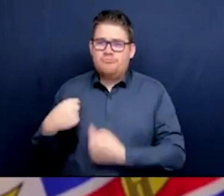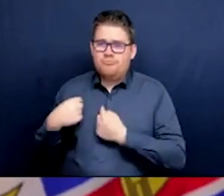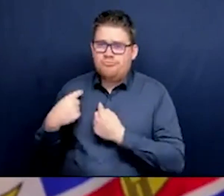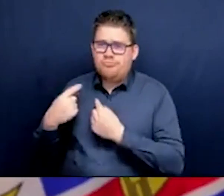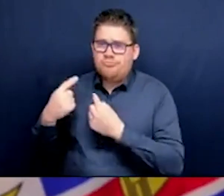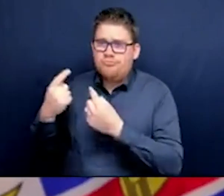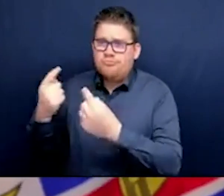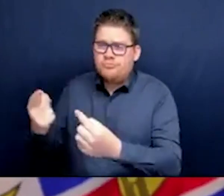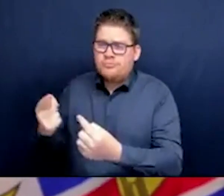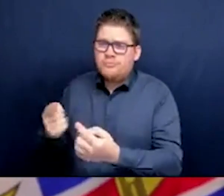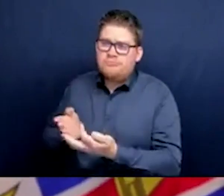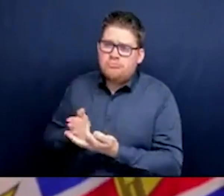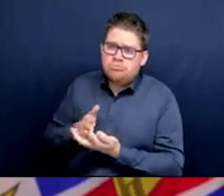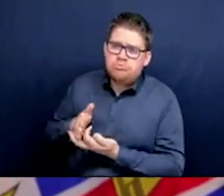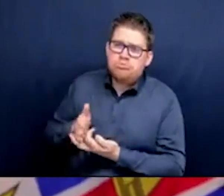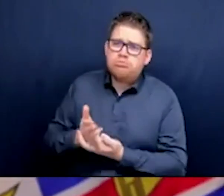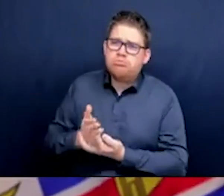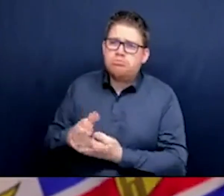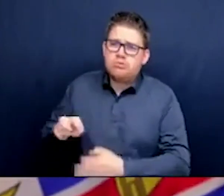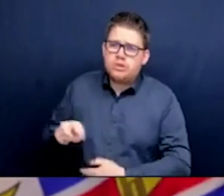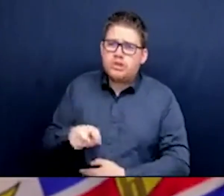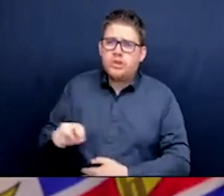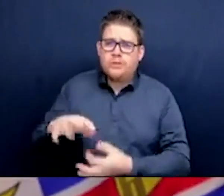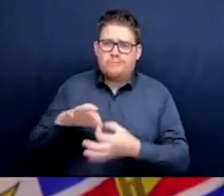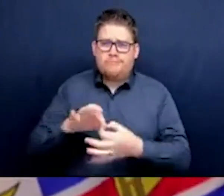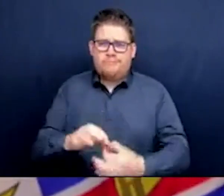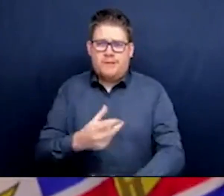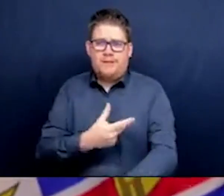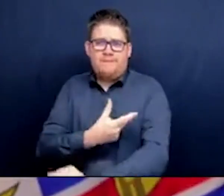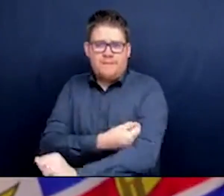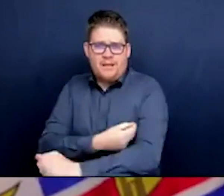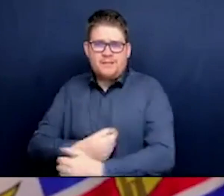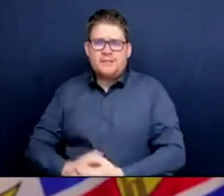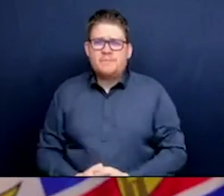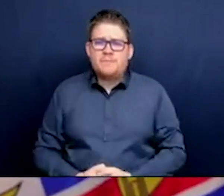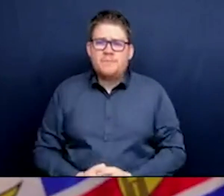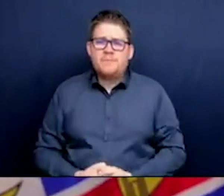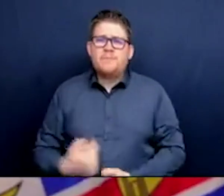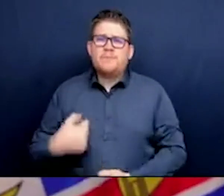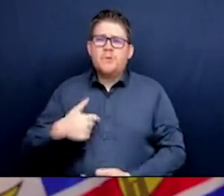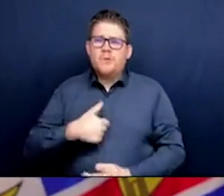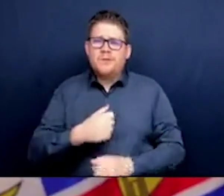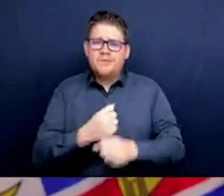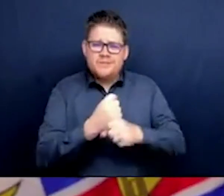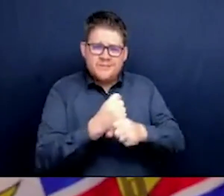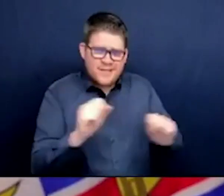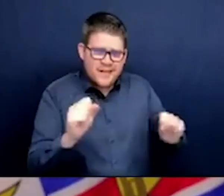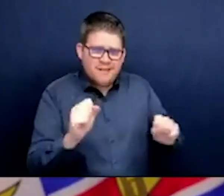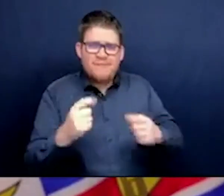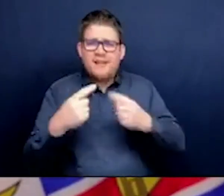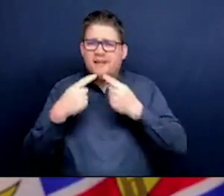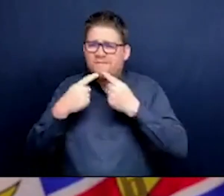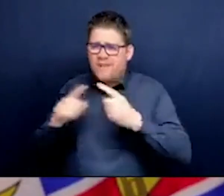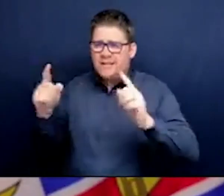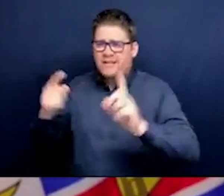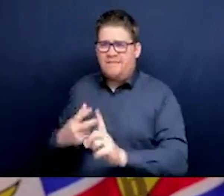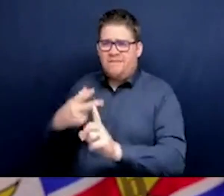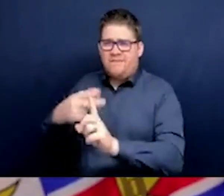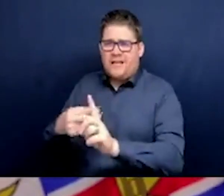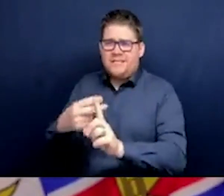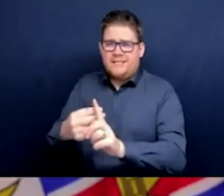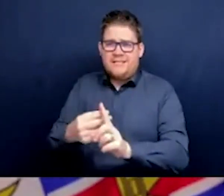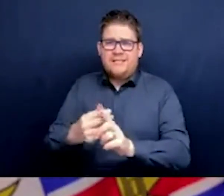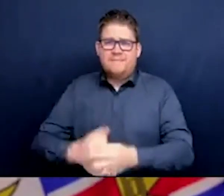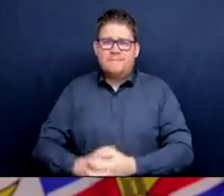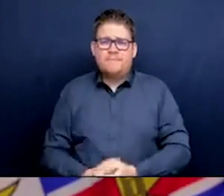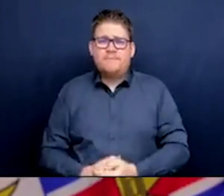vaccination, and we have safe and effective vaccines that have really changed the game for us. As